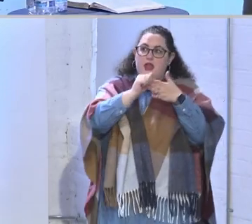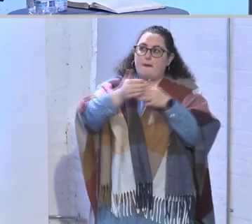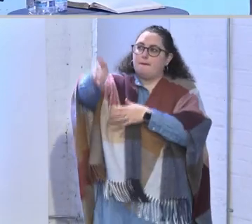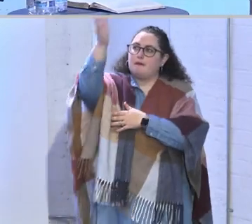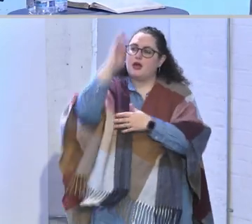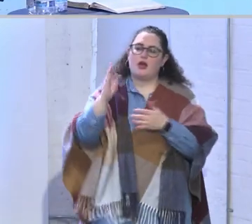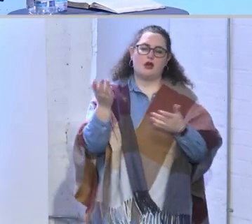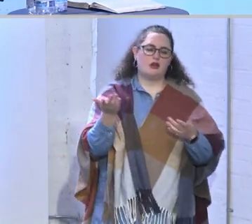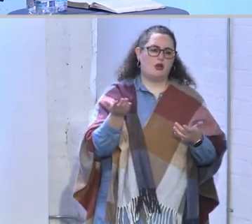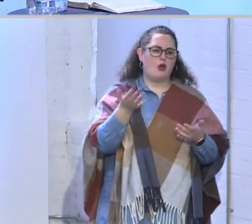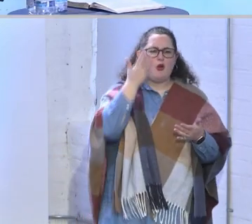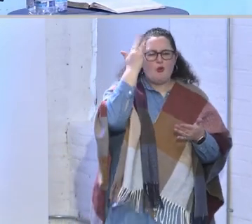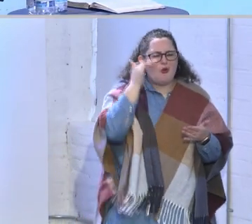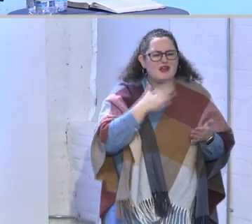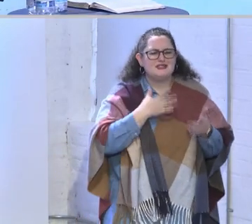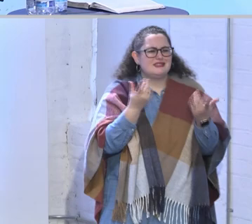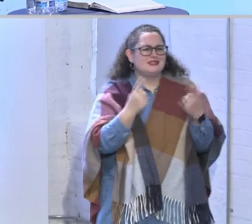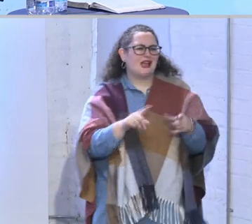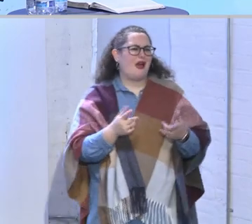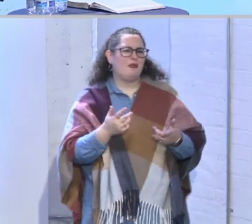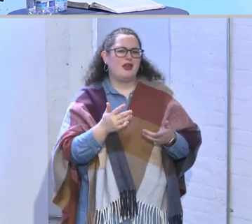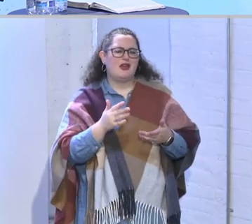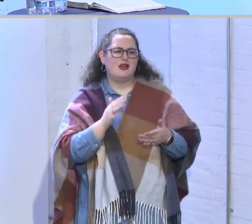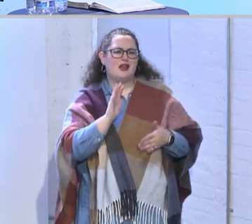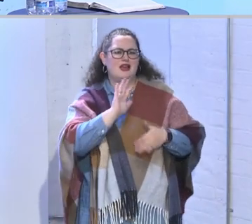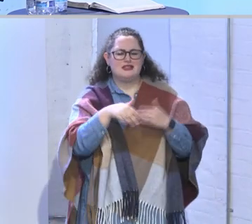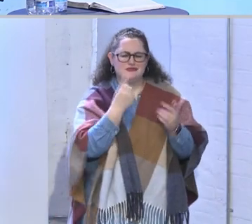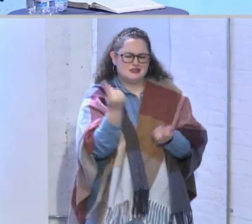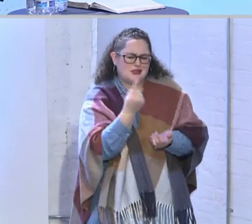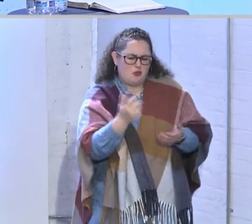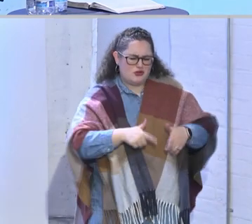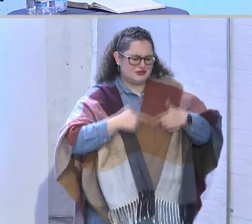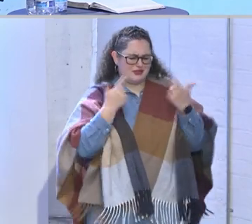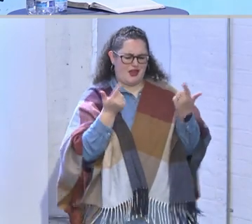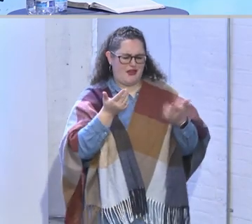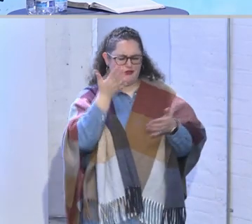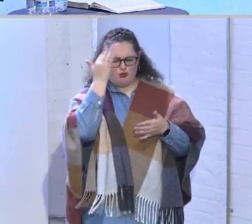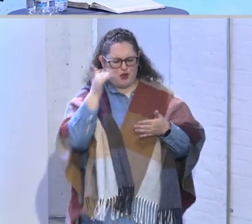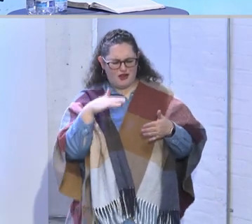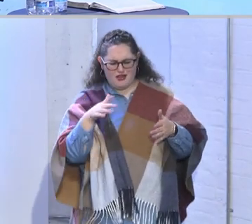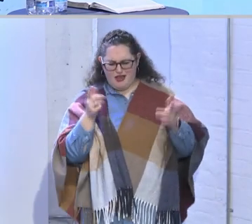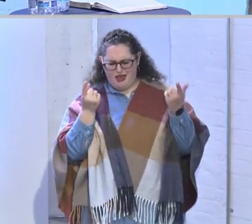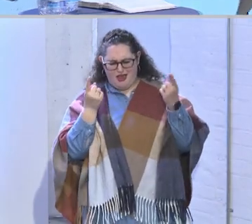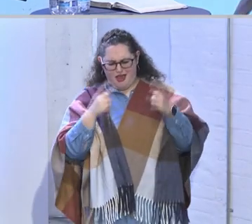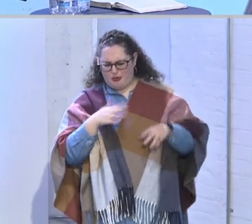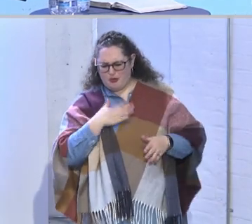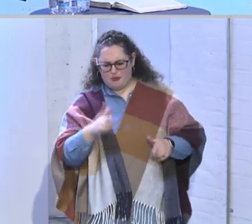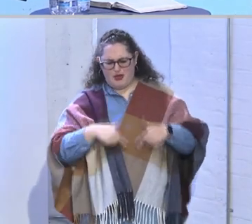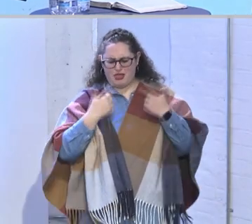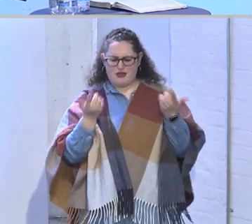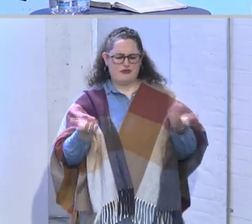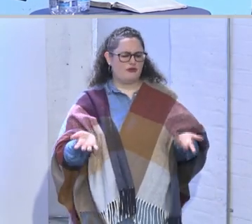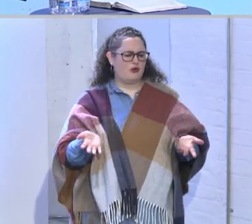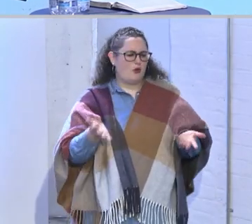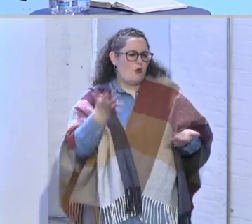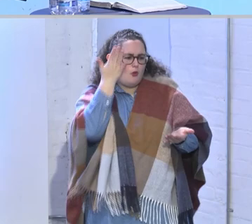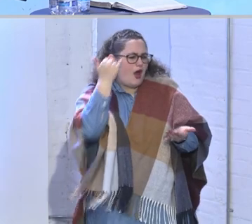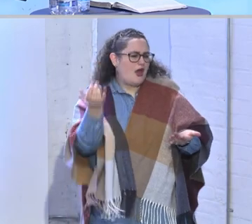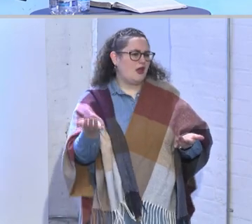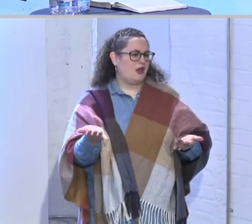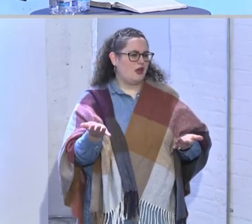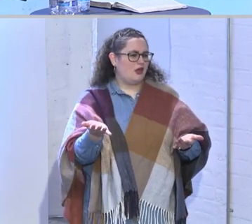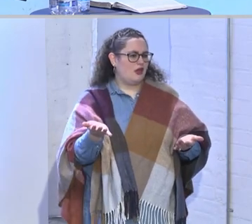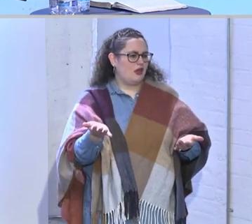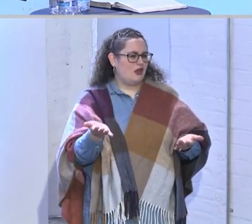Why does this happen in someone's life? Or why does that happen in someone's life? Why didn't that happen in my life? Or why did that happen in my life and not in their life? That's